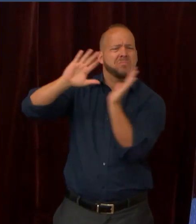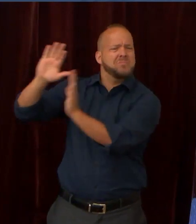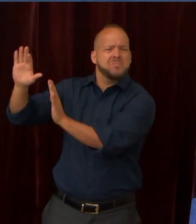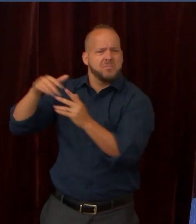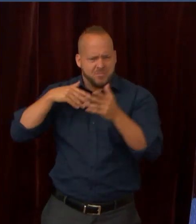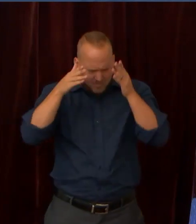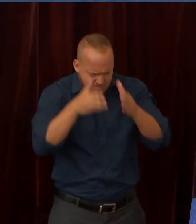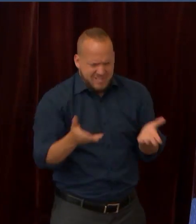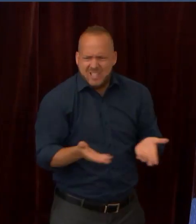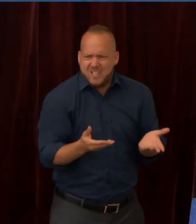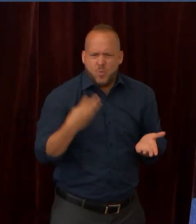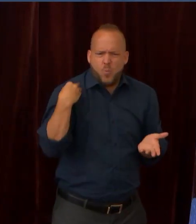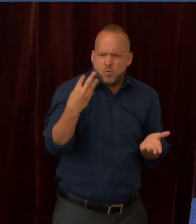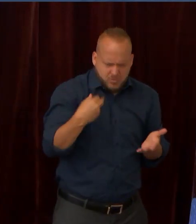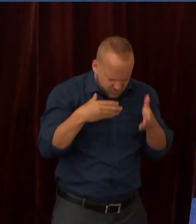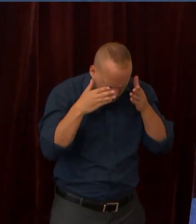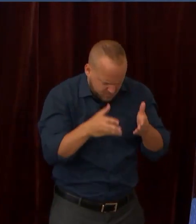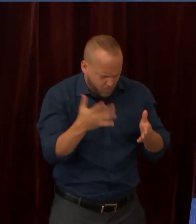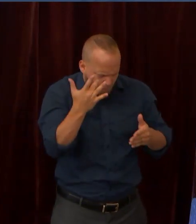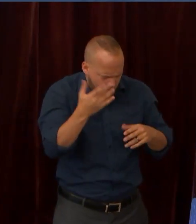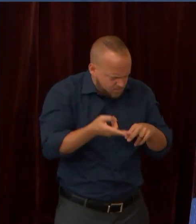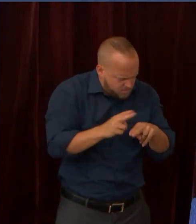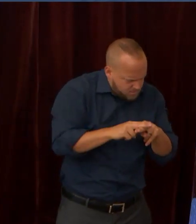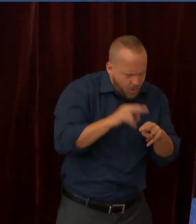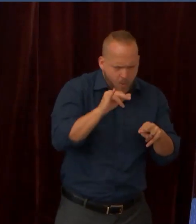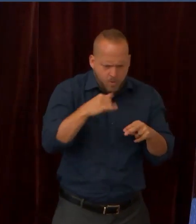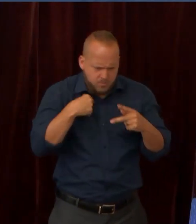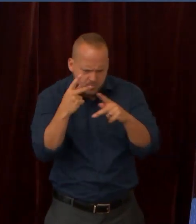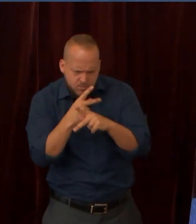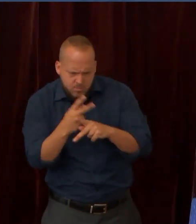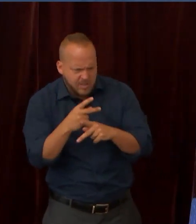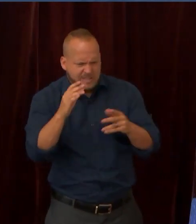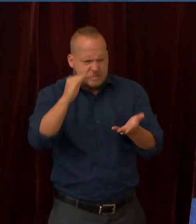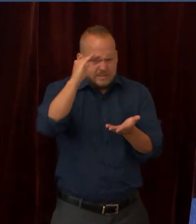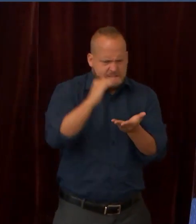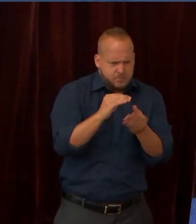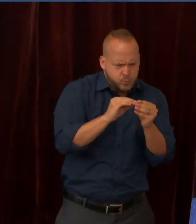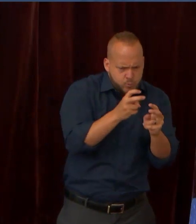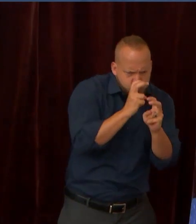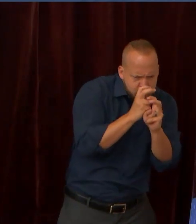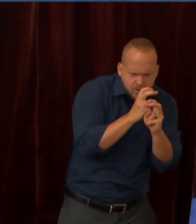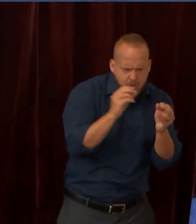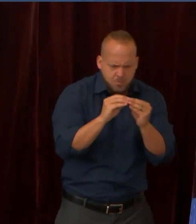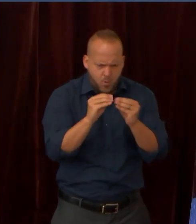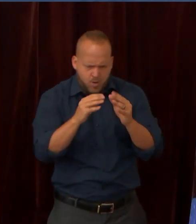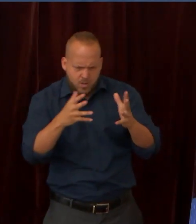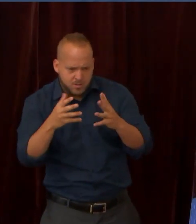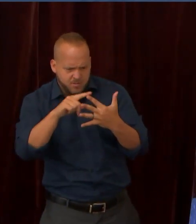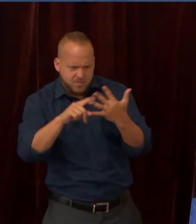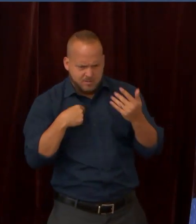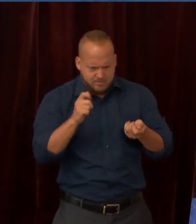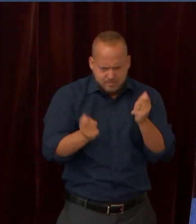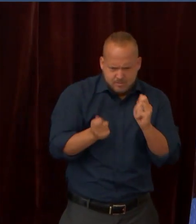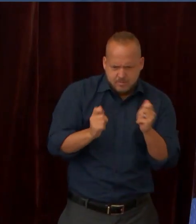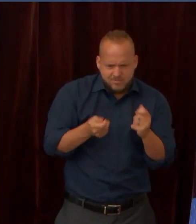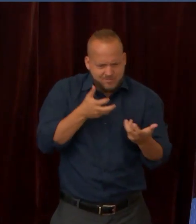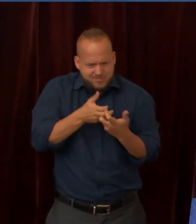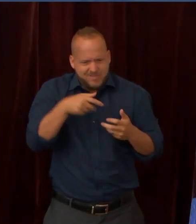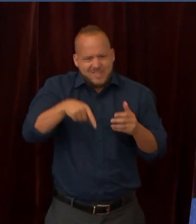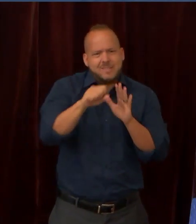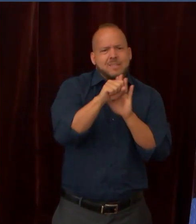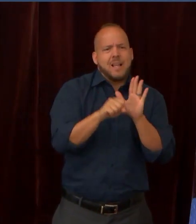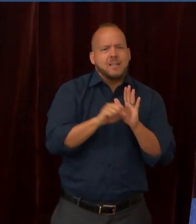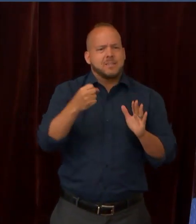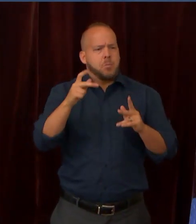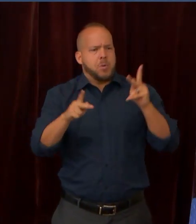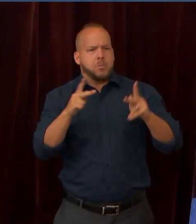health. Next, we go to Bridget with the Wenatchee World. Governor, local leaders in Chelan and